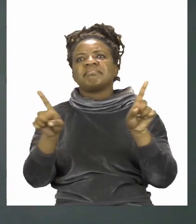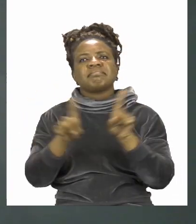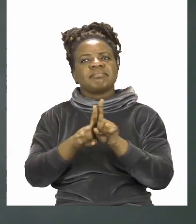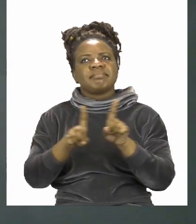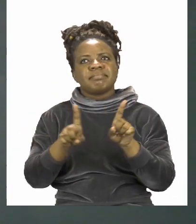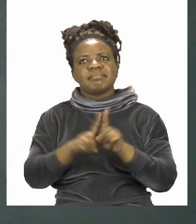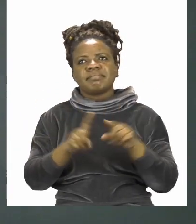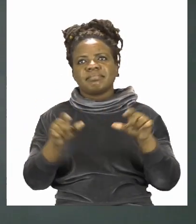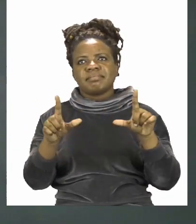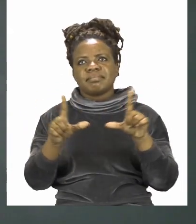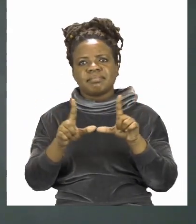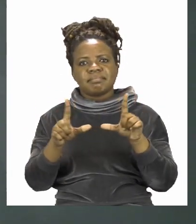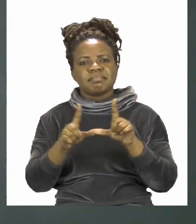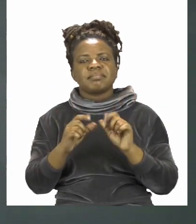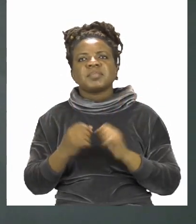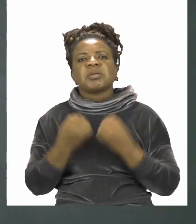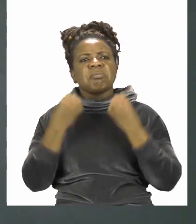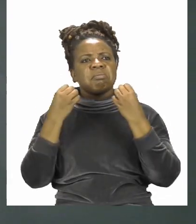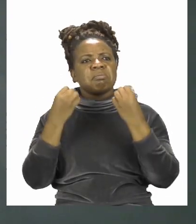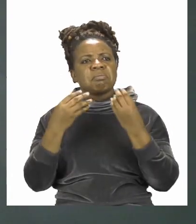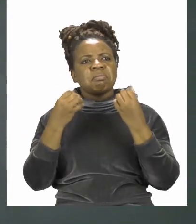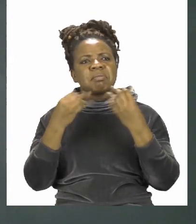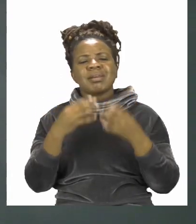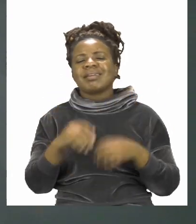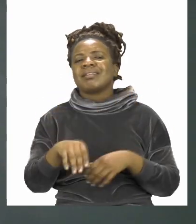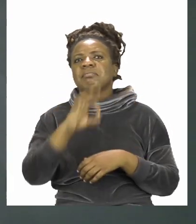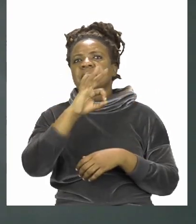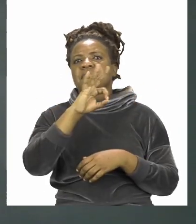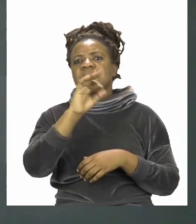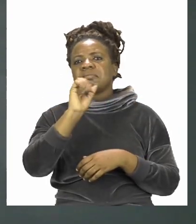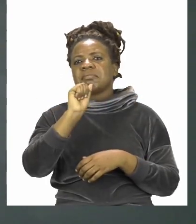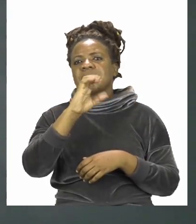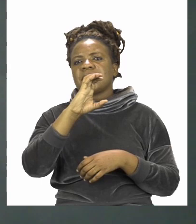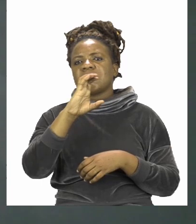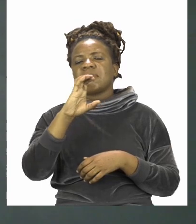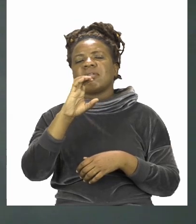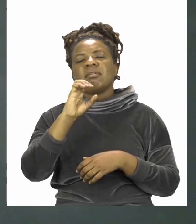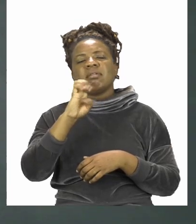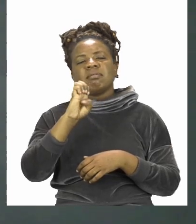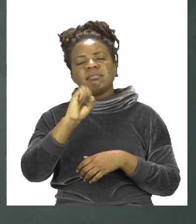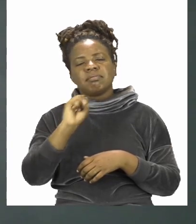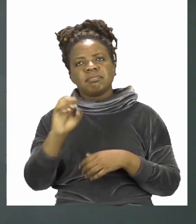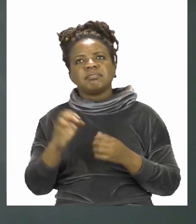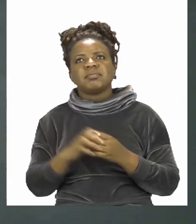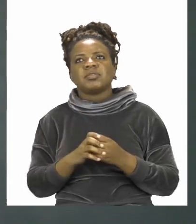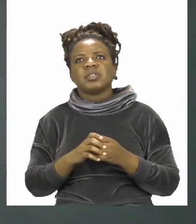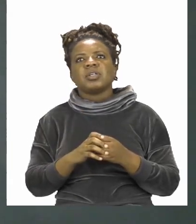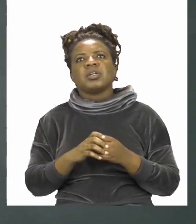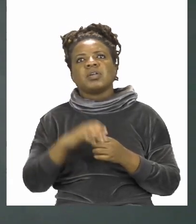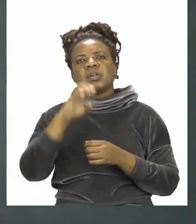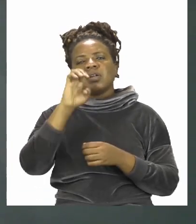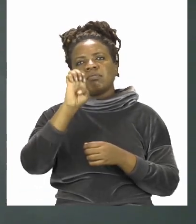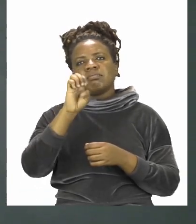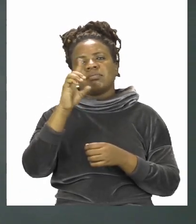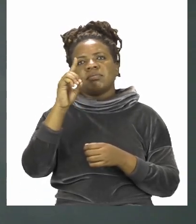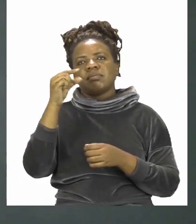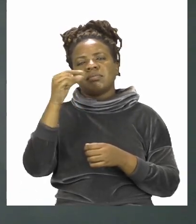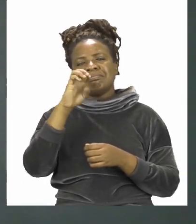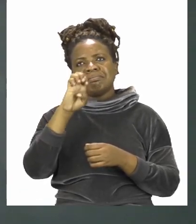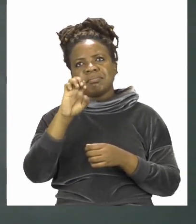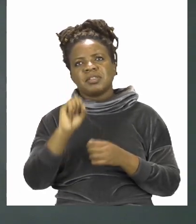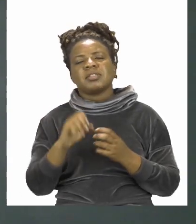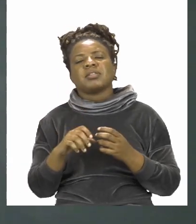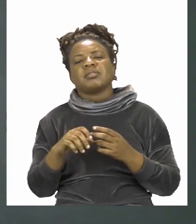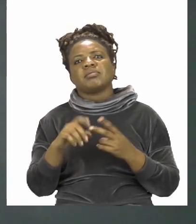many faces, corners, and edges. So when you see a cube, you know that